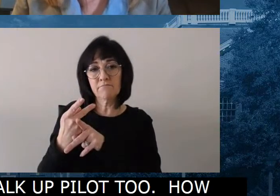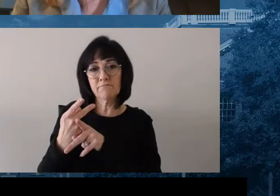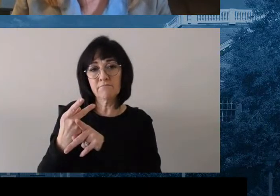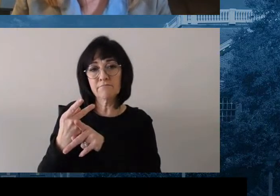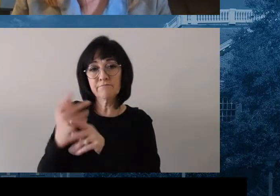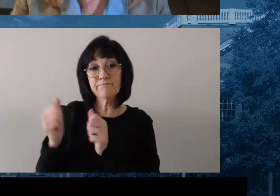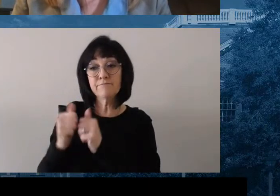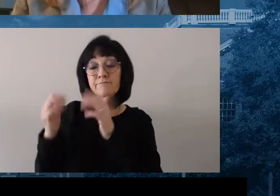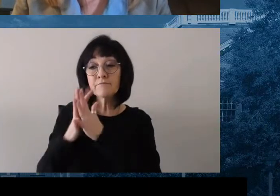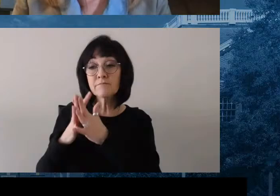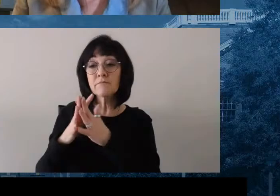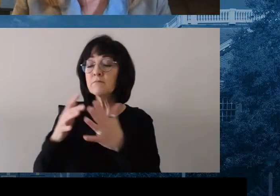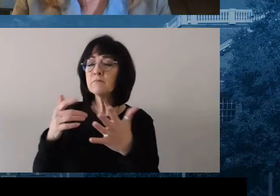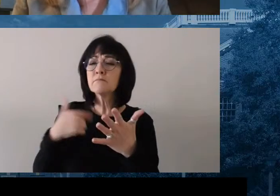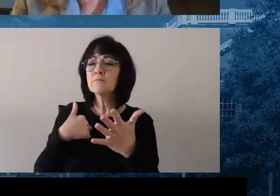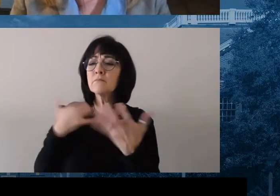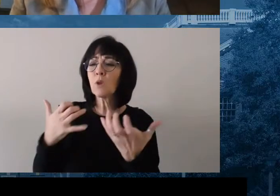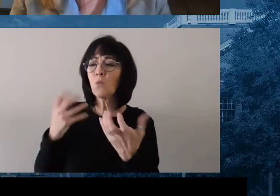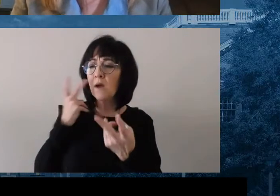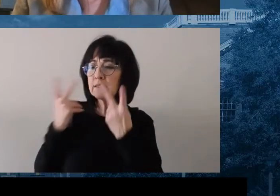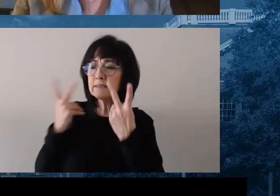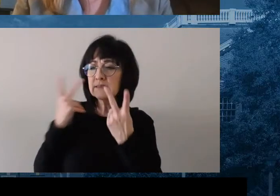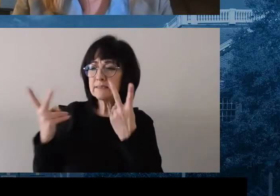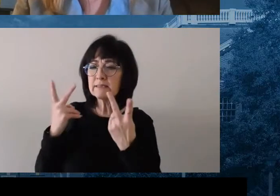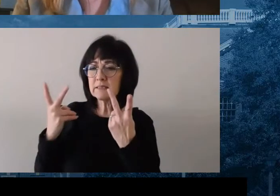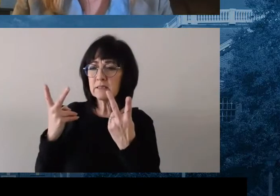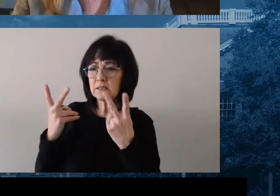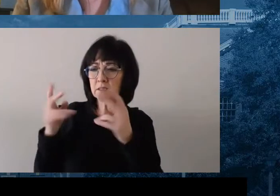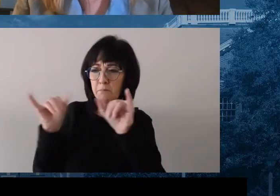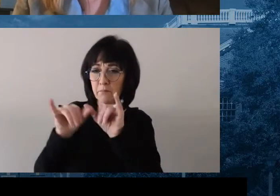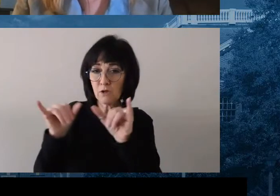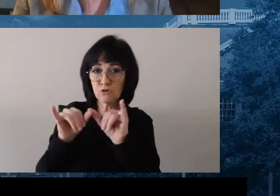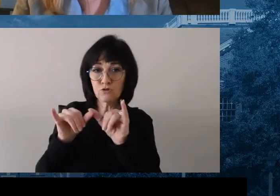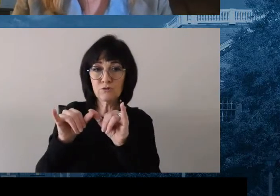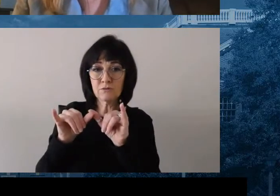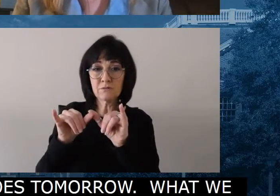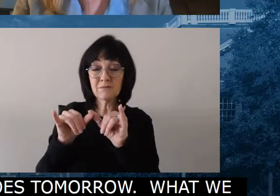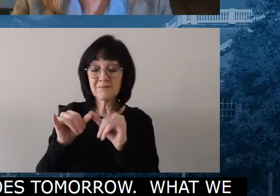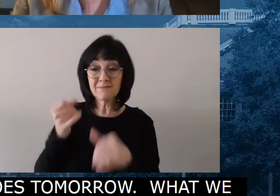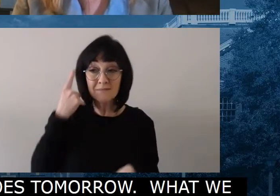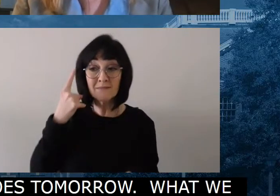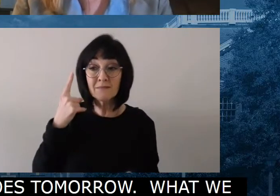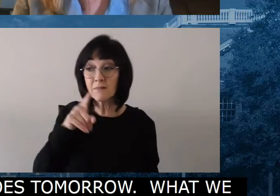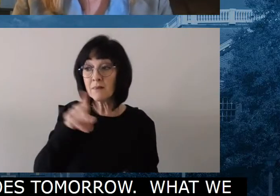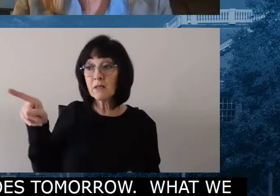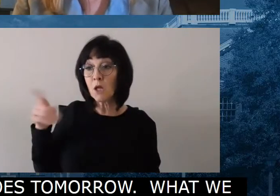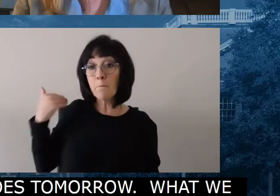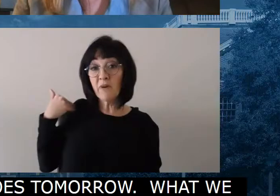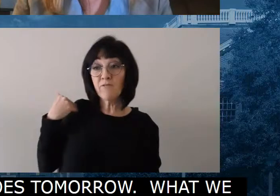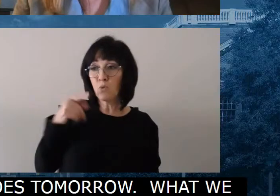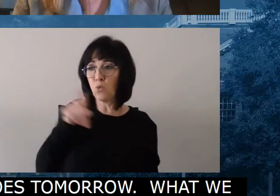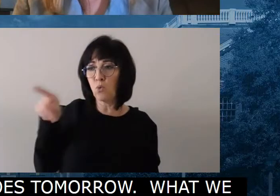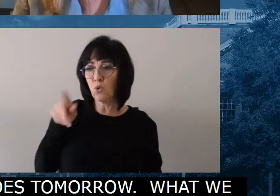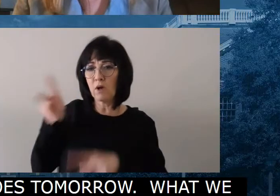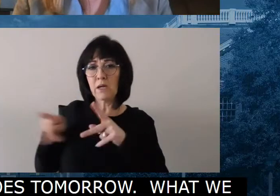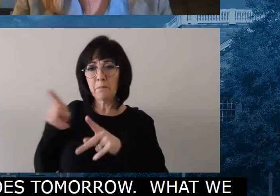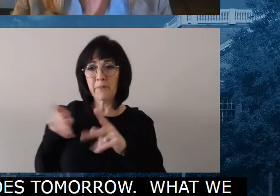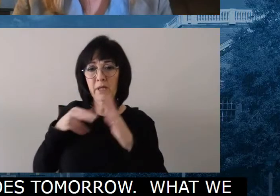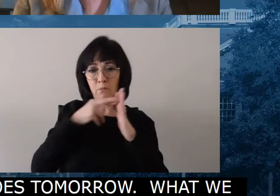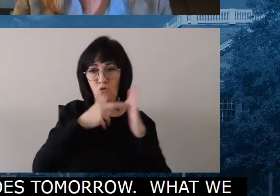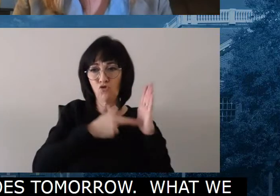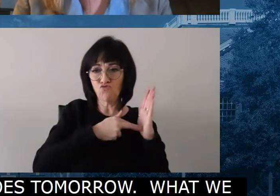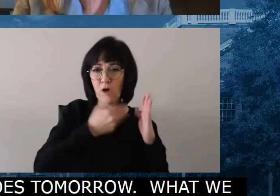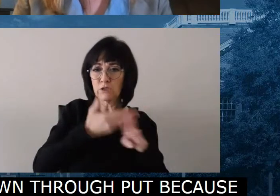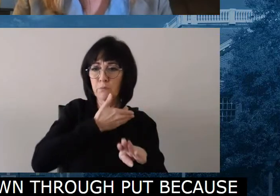What we have to measure is how it slows down throughput, because individuals now have to register on site as they walk in. So,